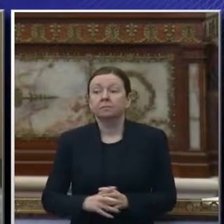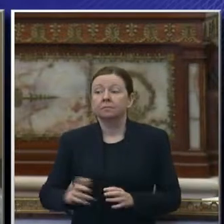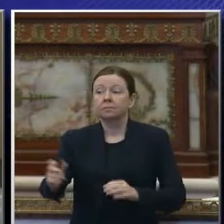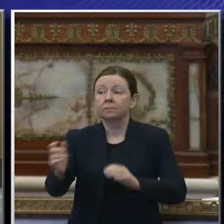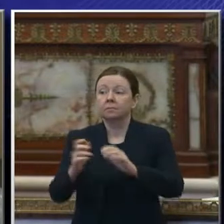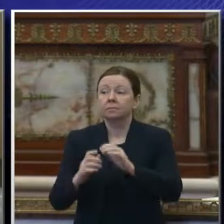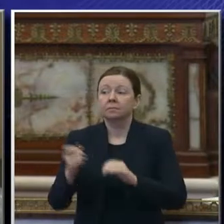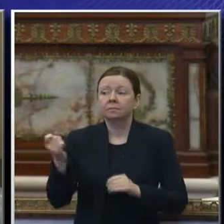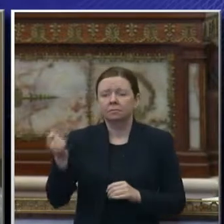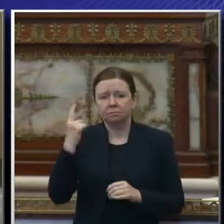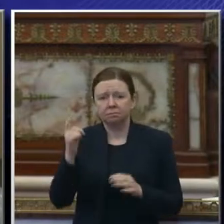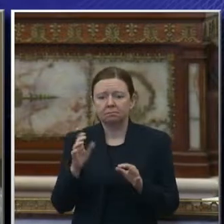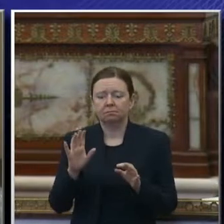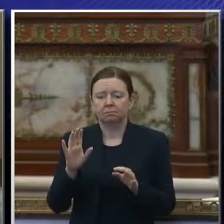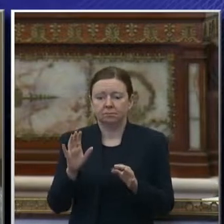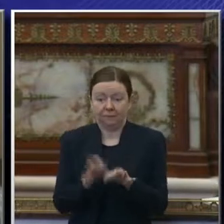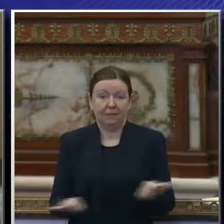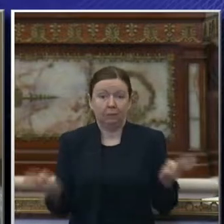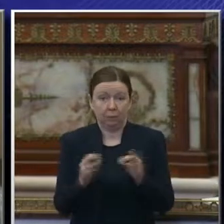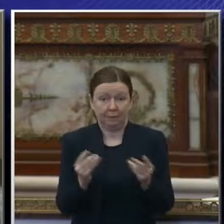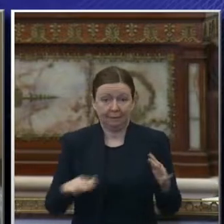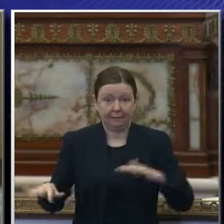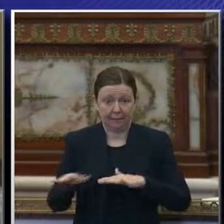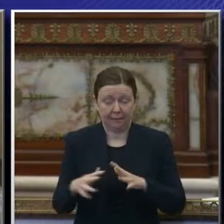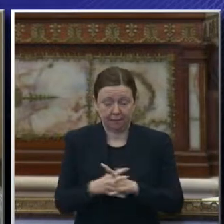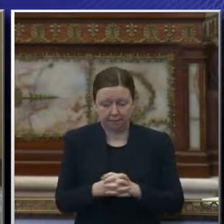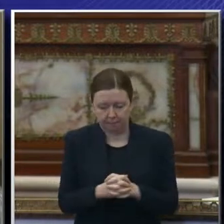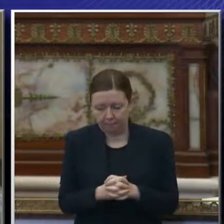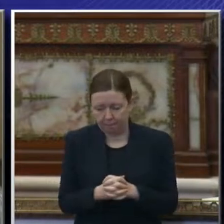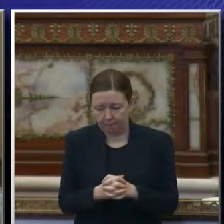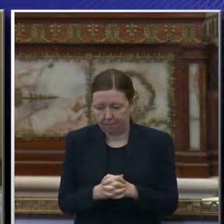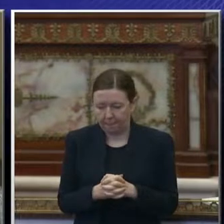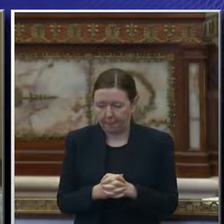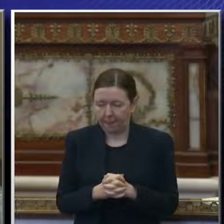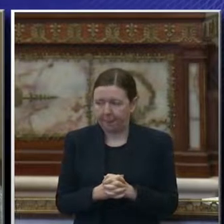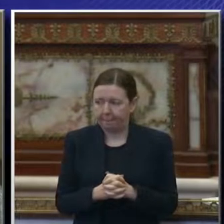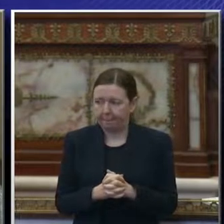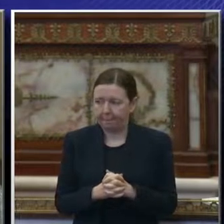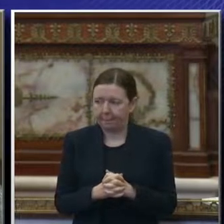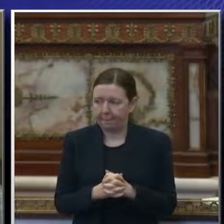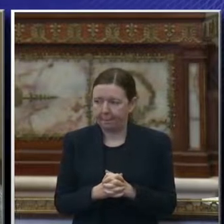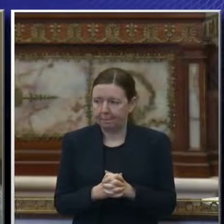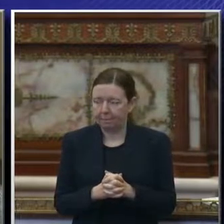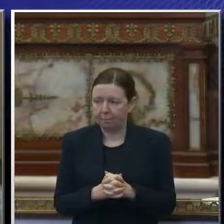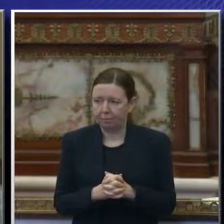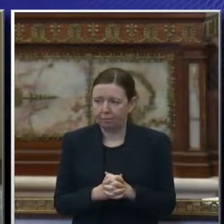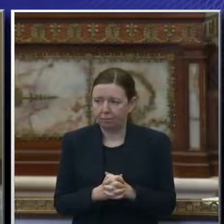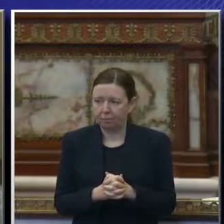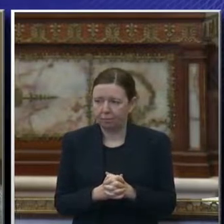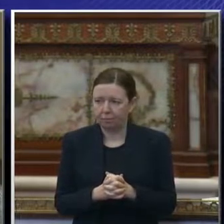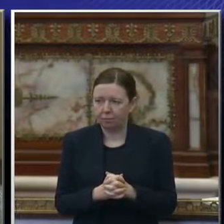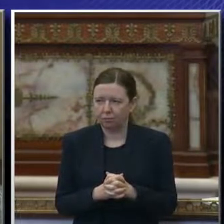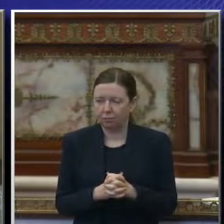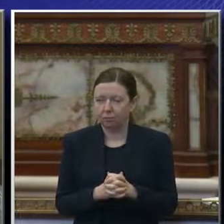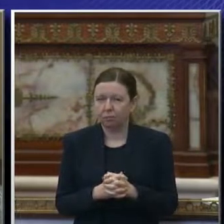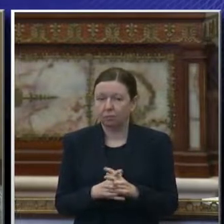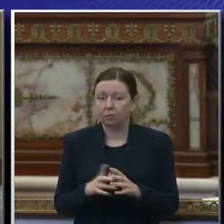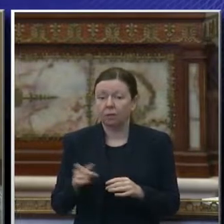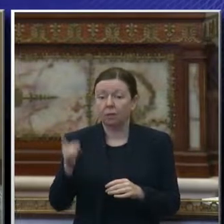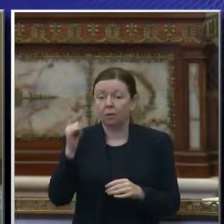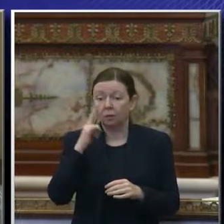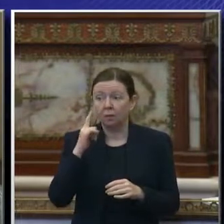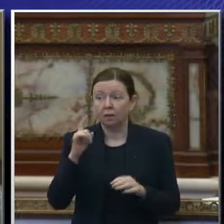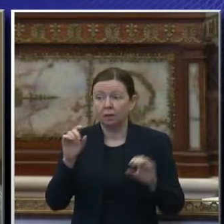understand its importance. do you think there is room for a